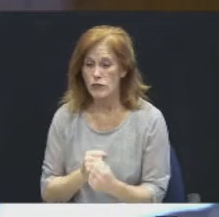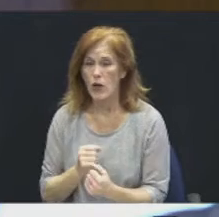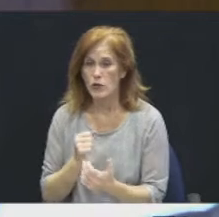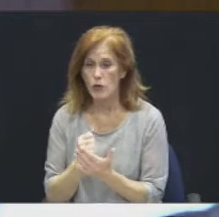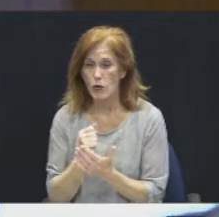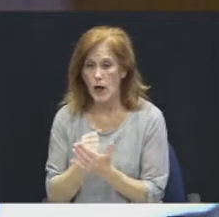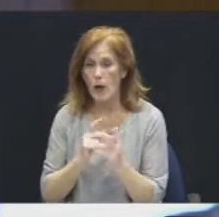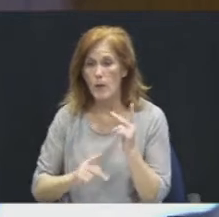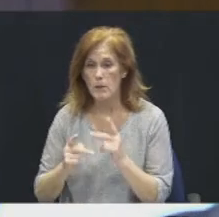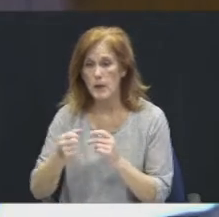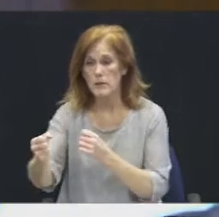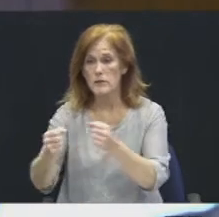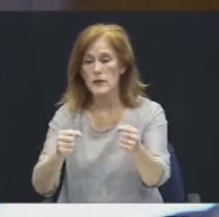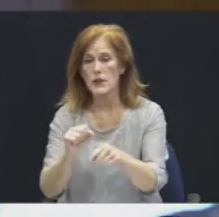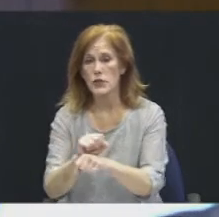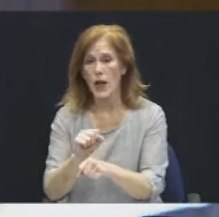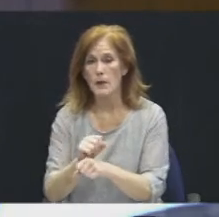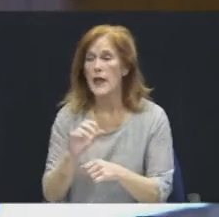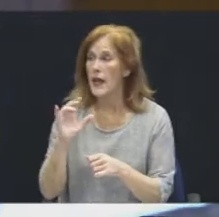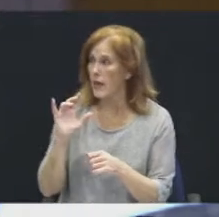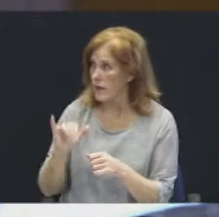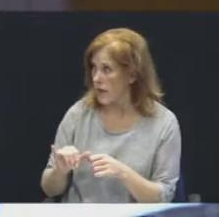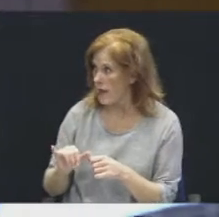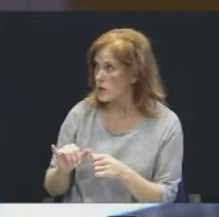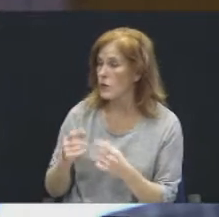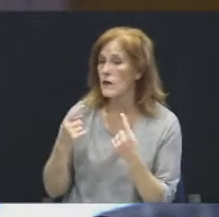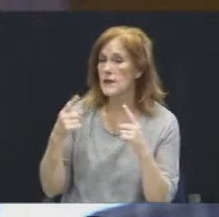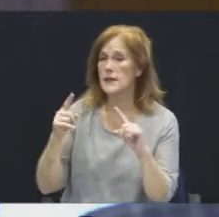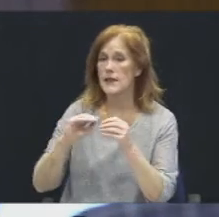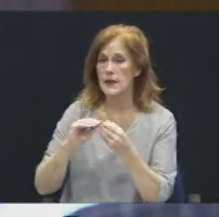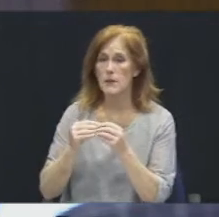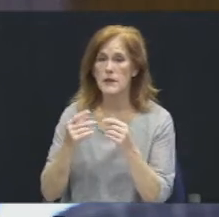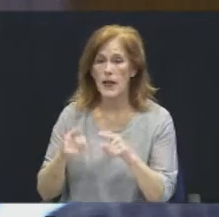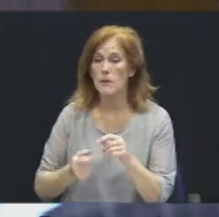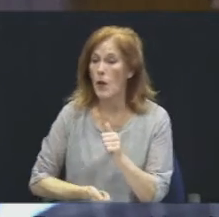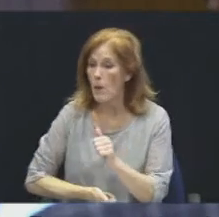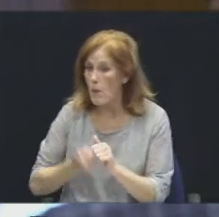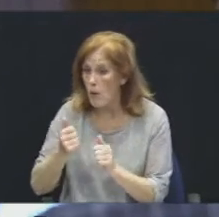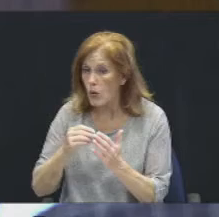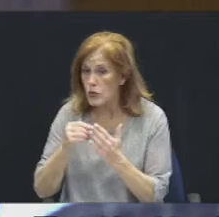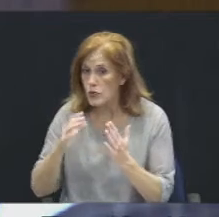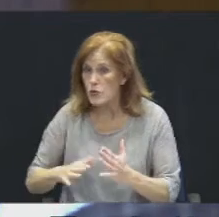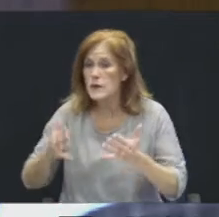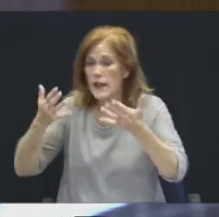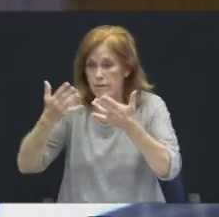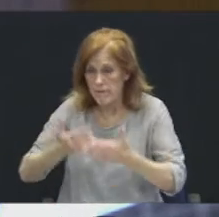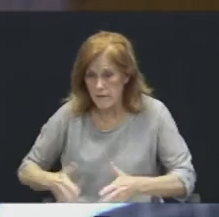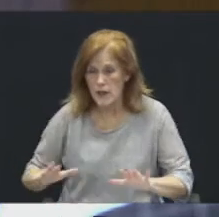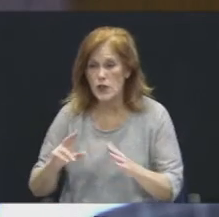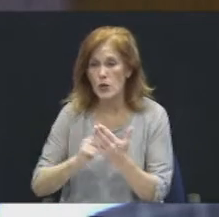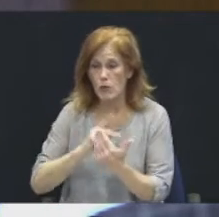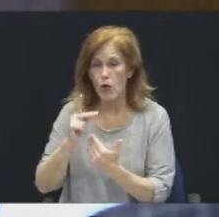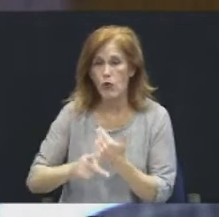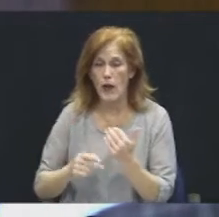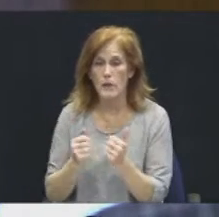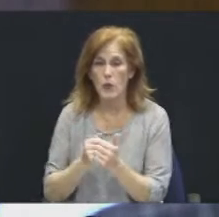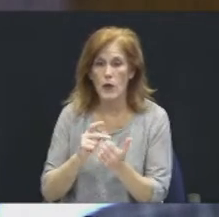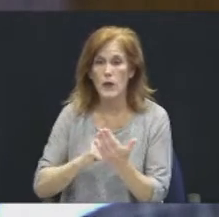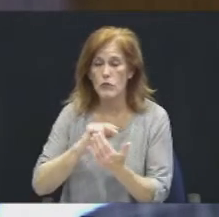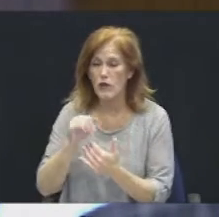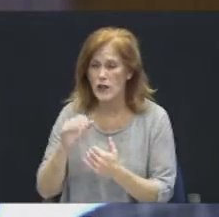get placed. And that's where that success rate has come from, is that most of the students that complete a program they have